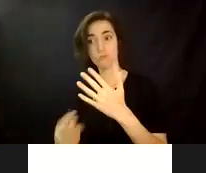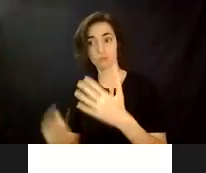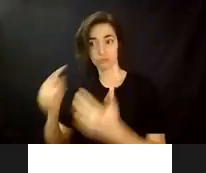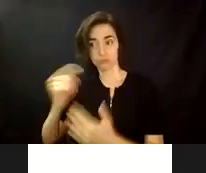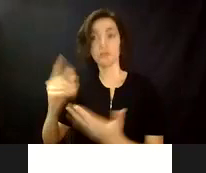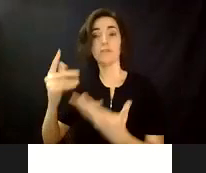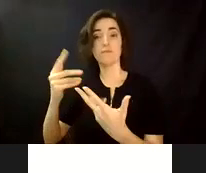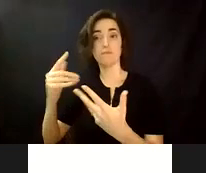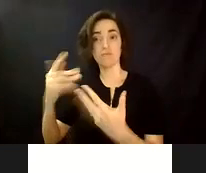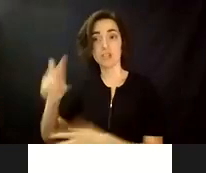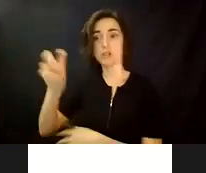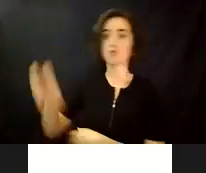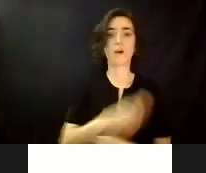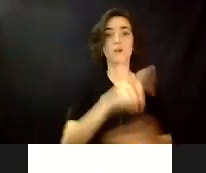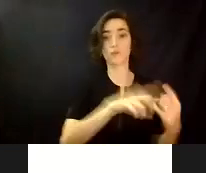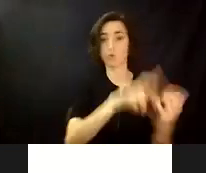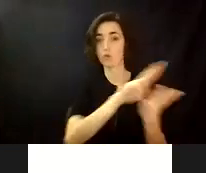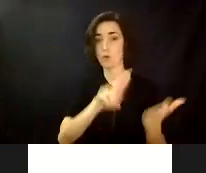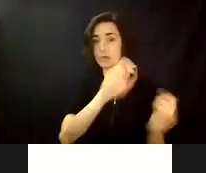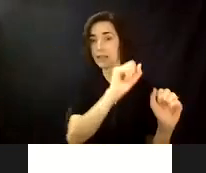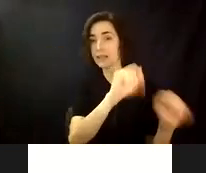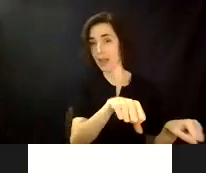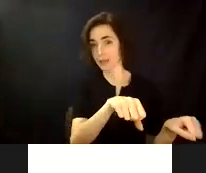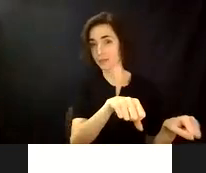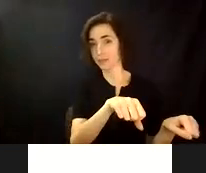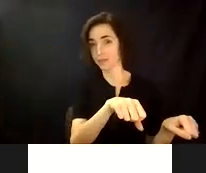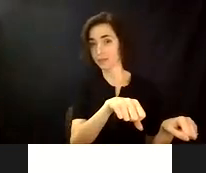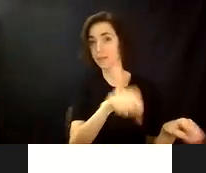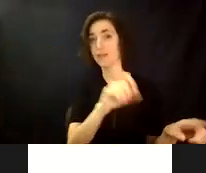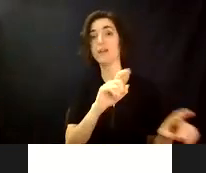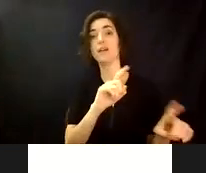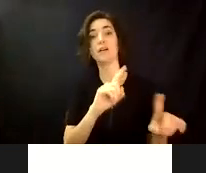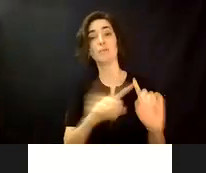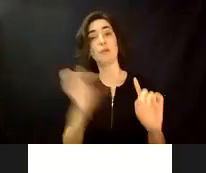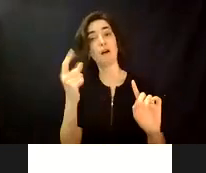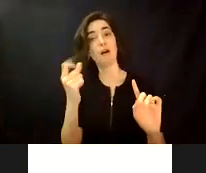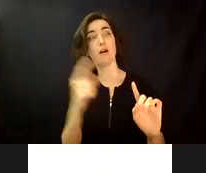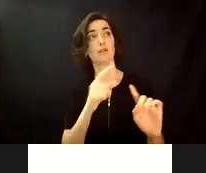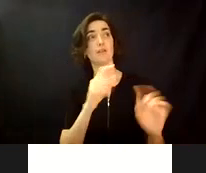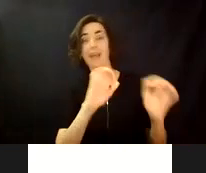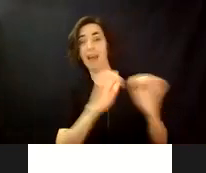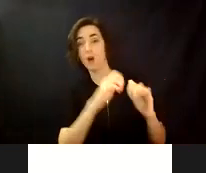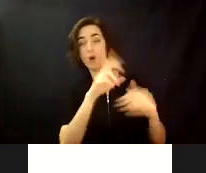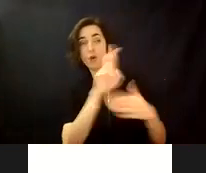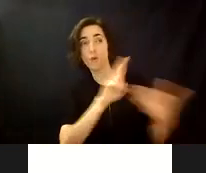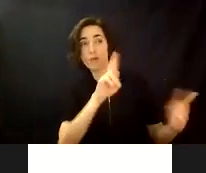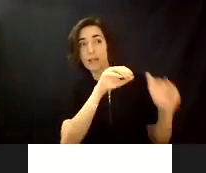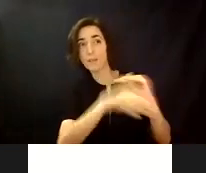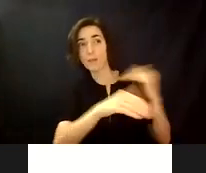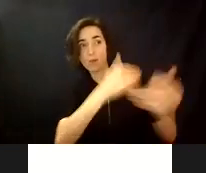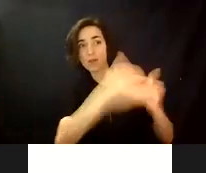transition to the university, but it is in line with the university admissions procedures.